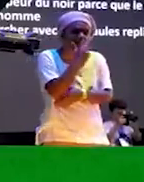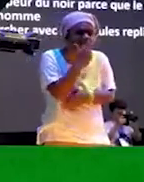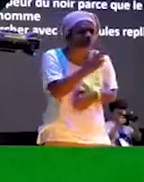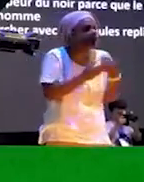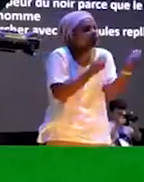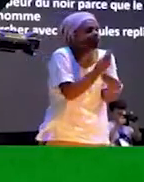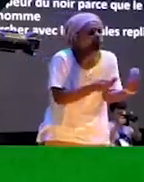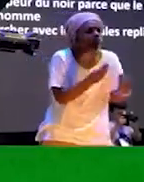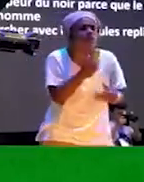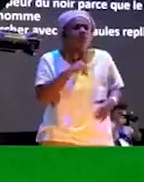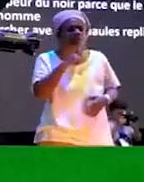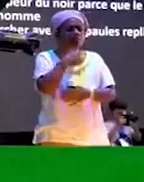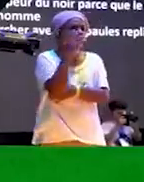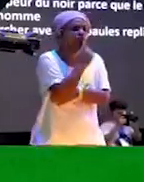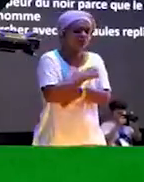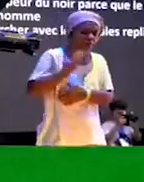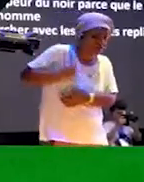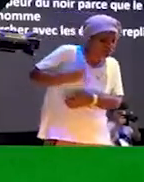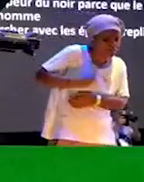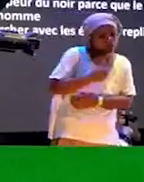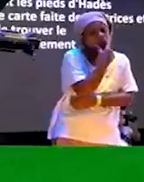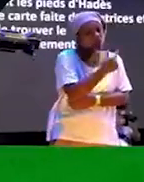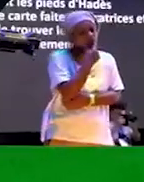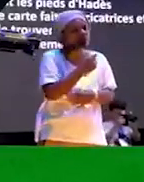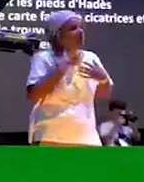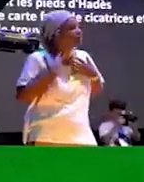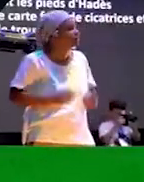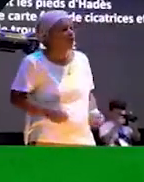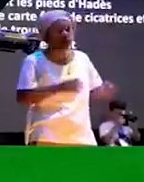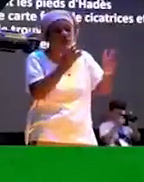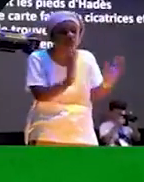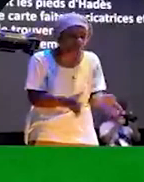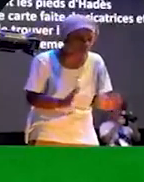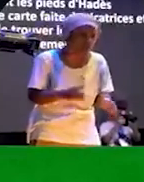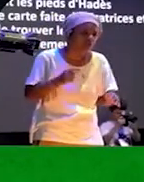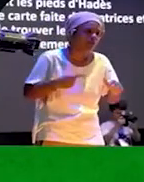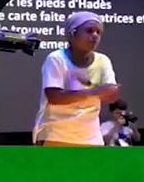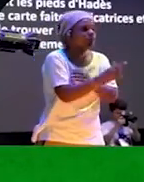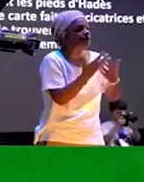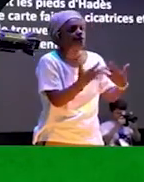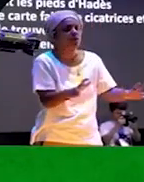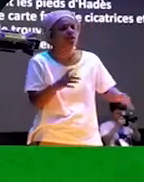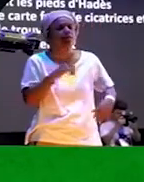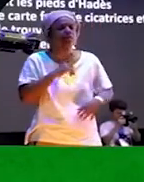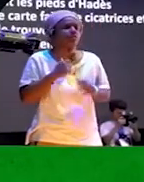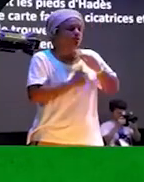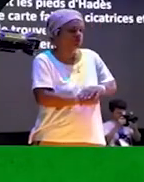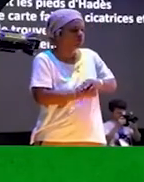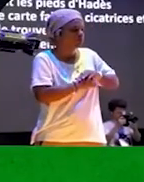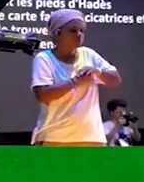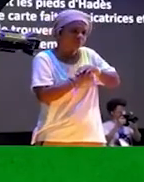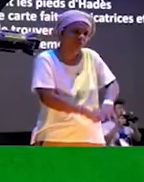walking with shoulders caved in, esteem touching the feet of Hades. This body is a map of scars, and I am constantly trying to find